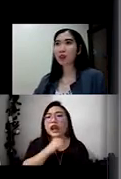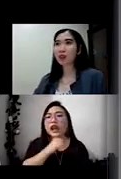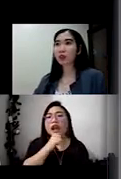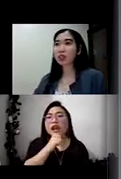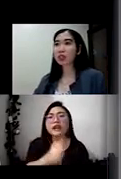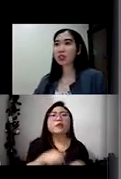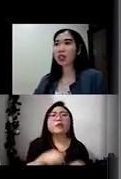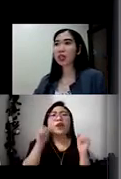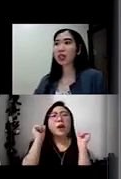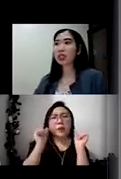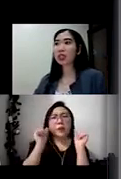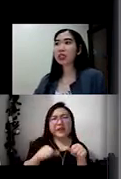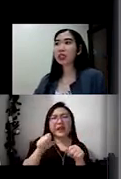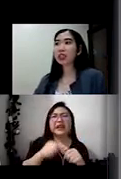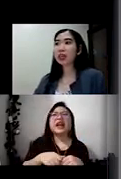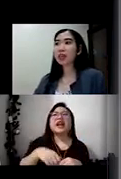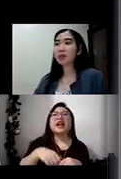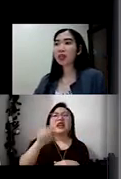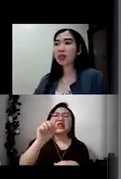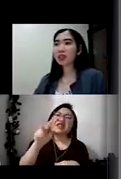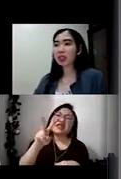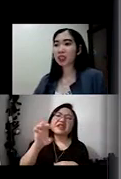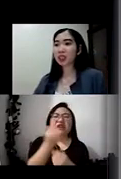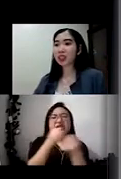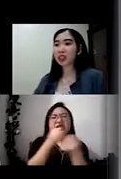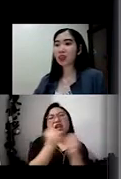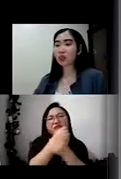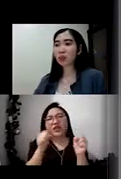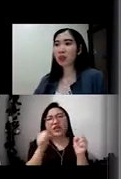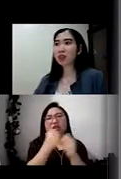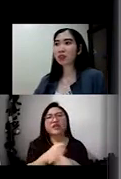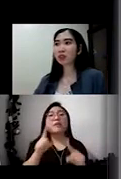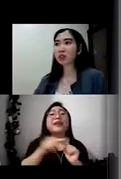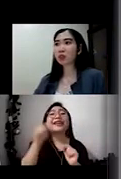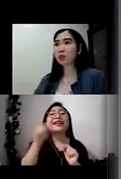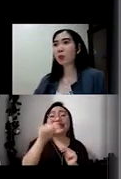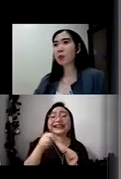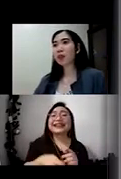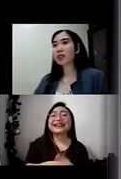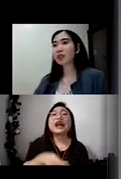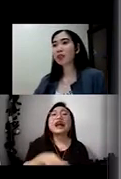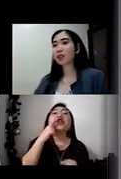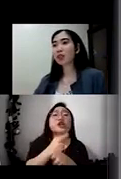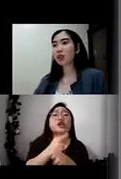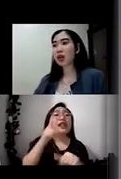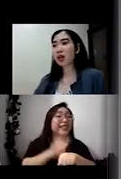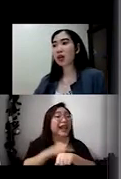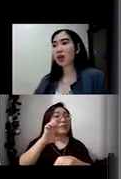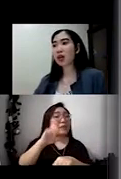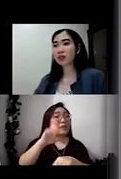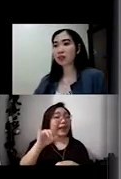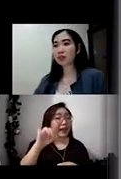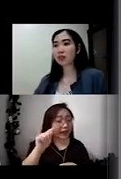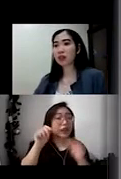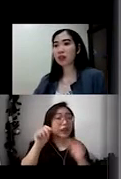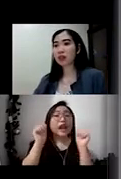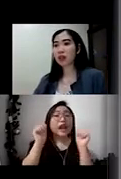time. So this is a real-time editing document. So anytime that you add